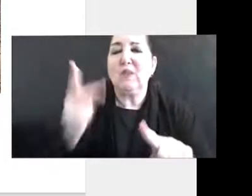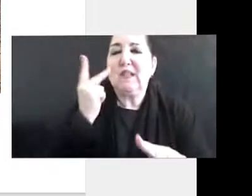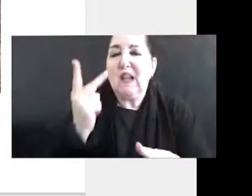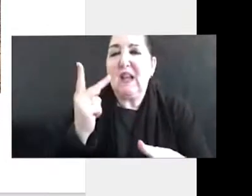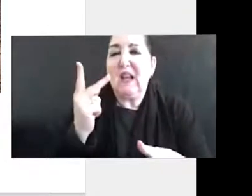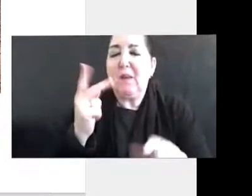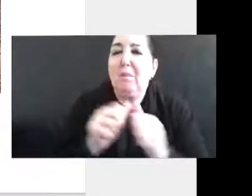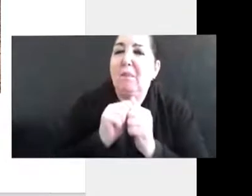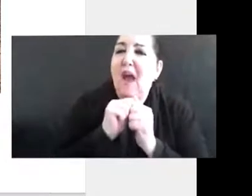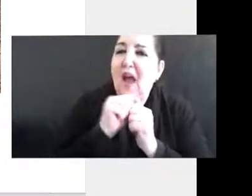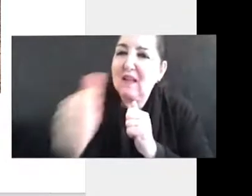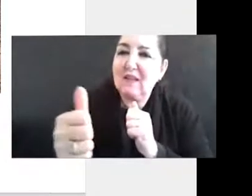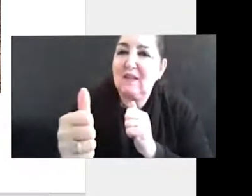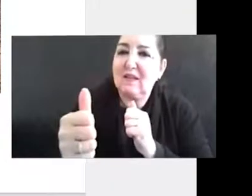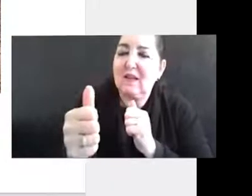see